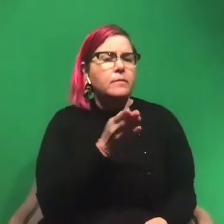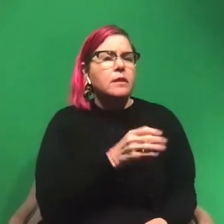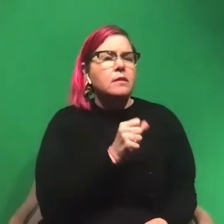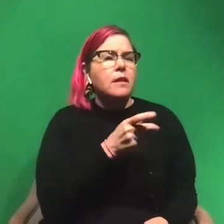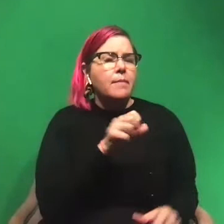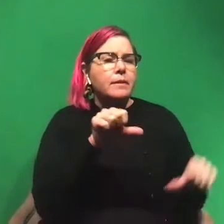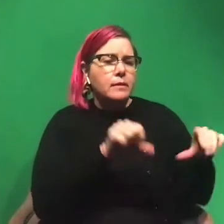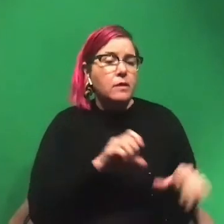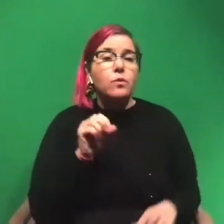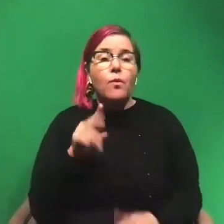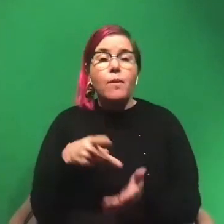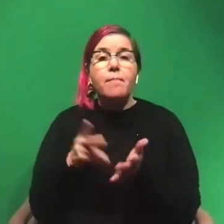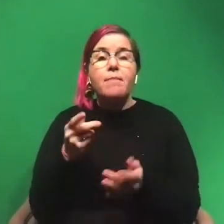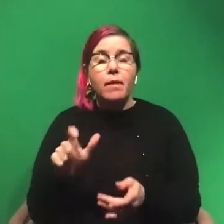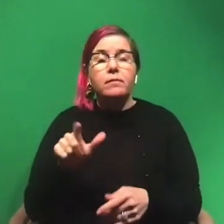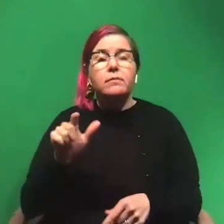patreon.com/SkypeAScientist or